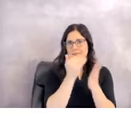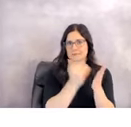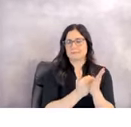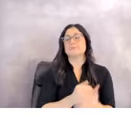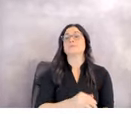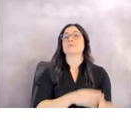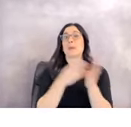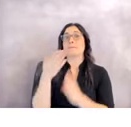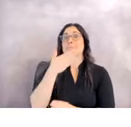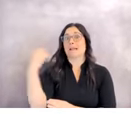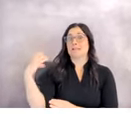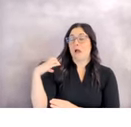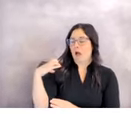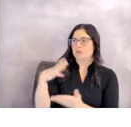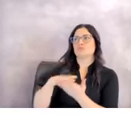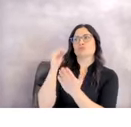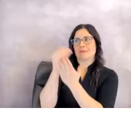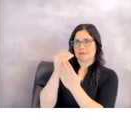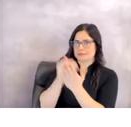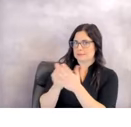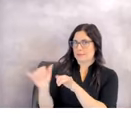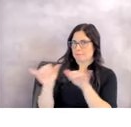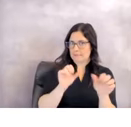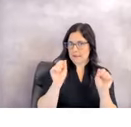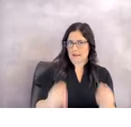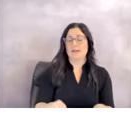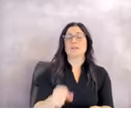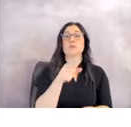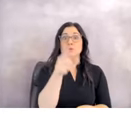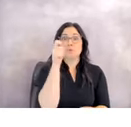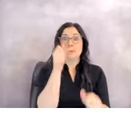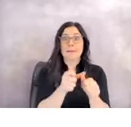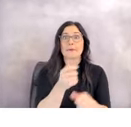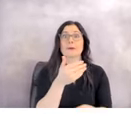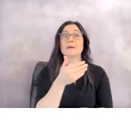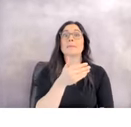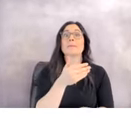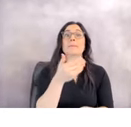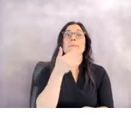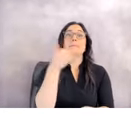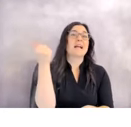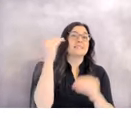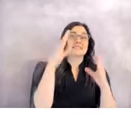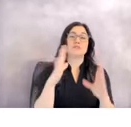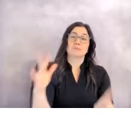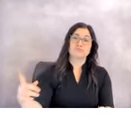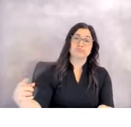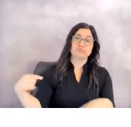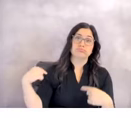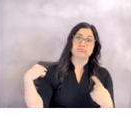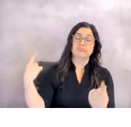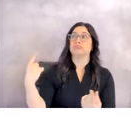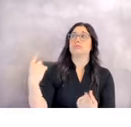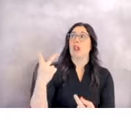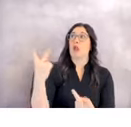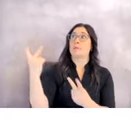our best bosses. Same goes for a teacher. If I asked you right now to think back of a teacher that really impacted your life, I bet